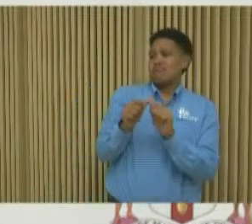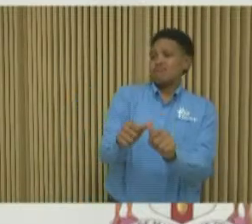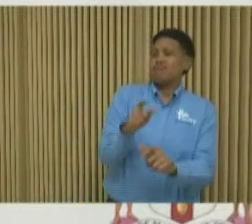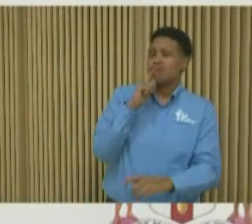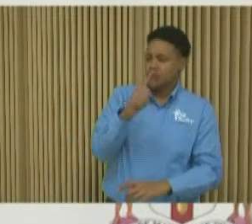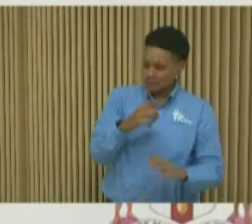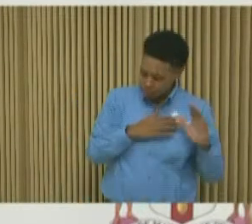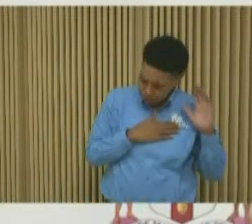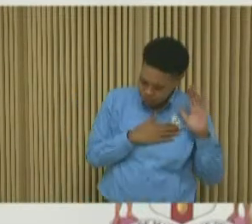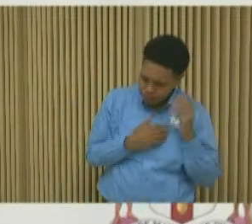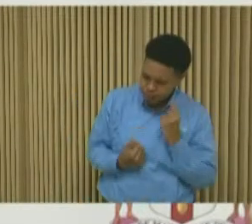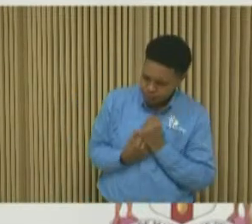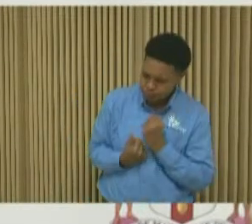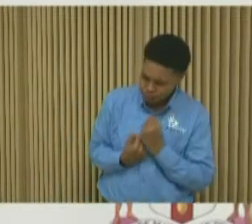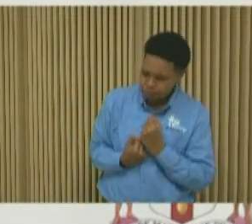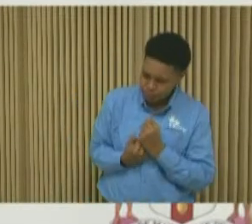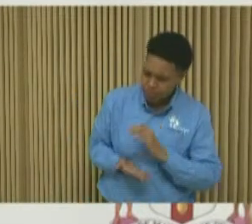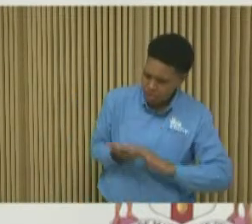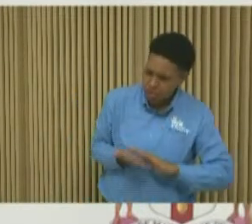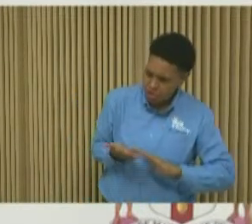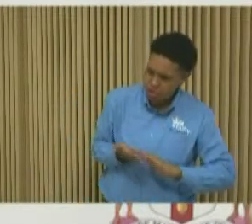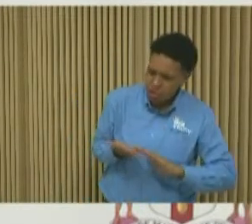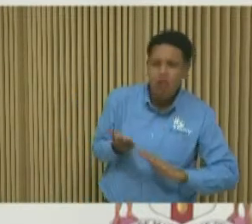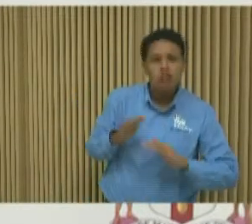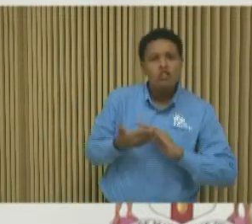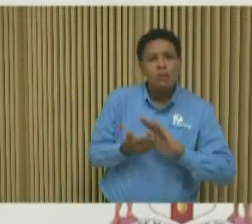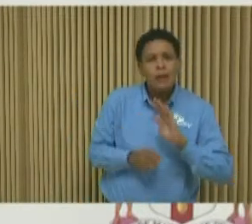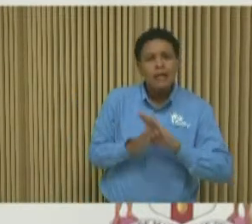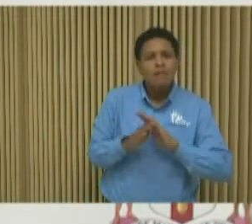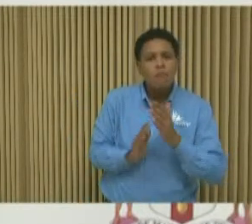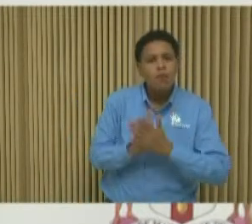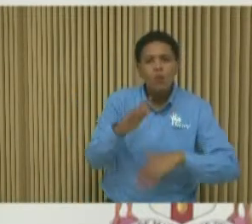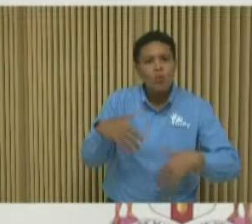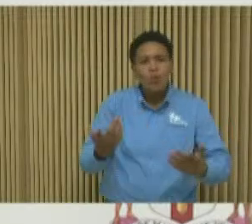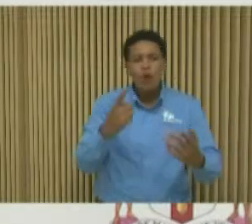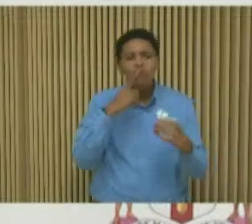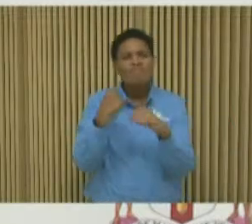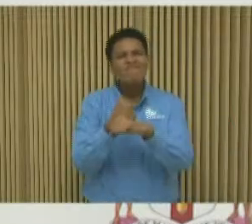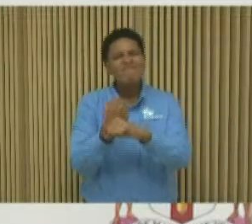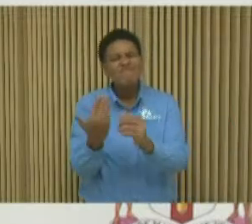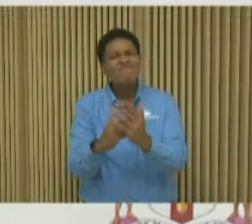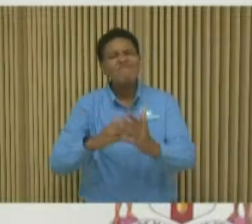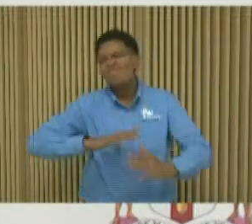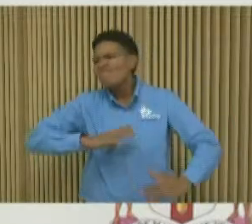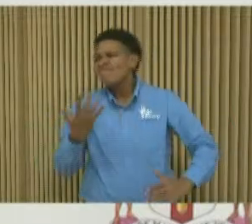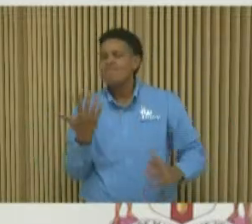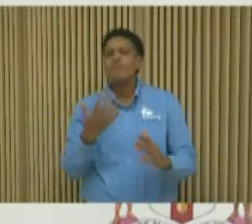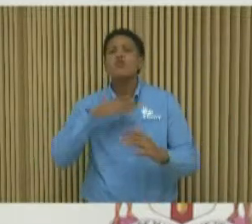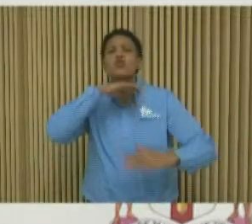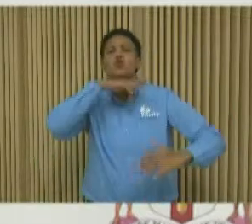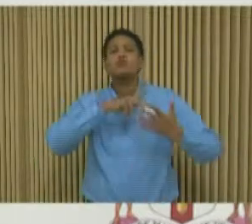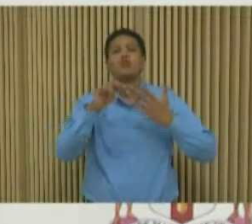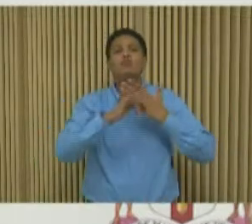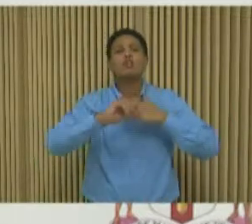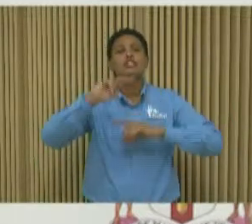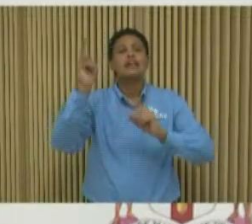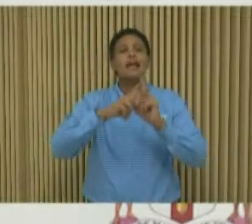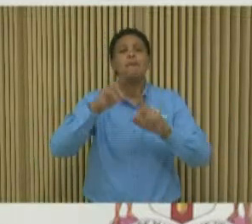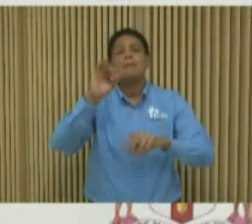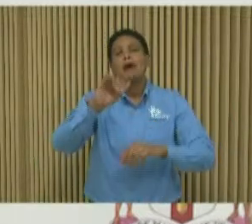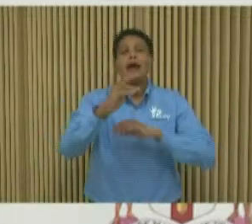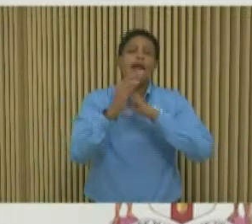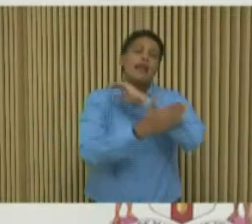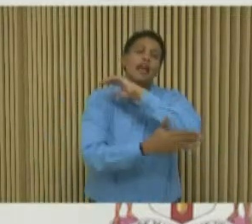loyal partnership to Jamaica's development through the Combating Corruption project implemented by the National